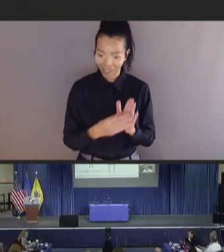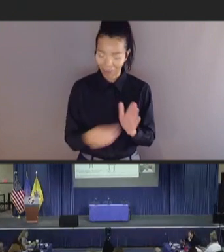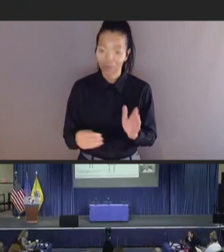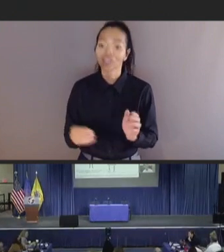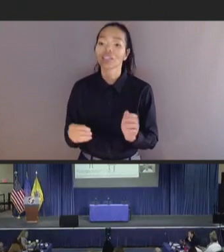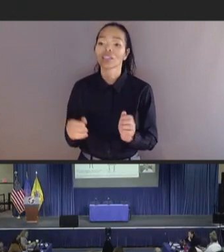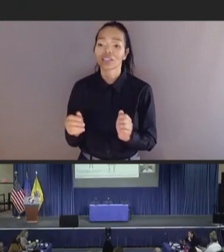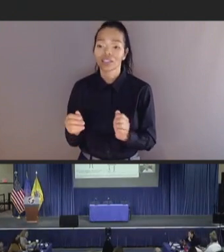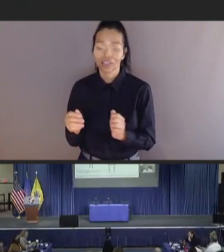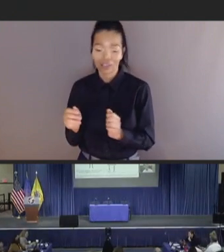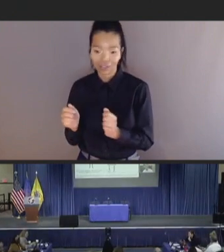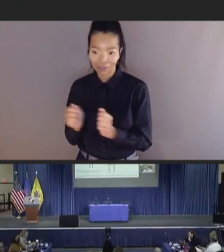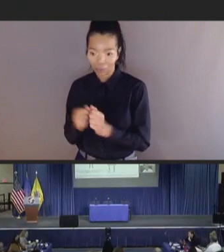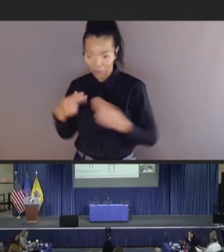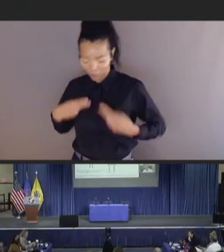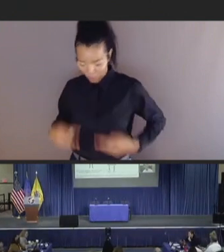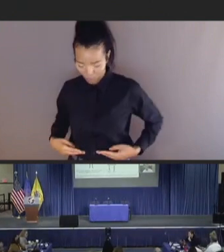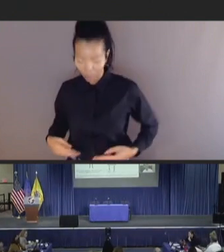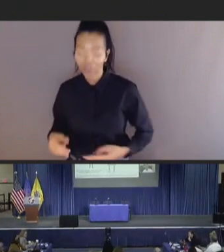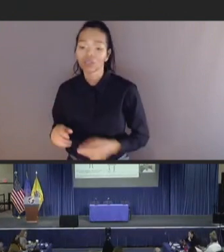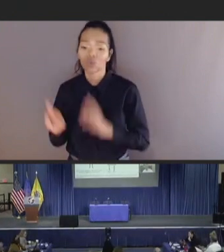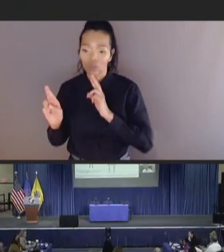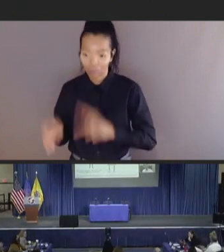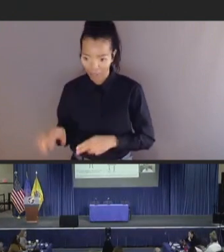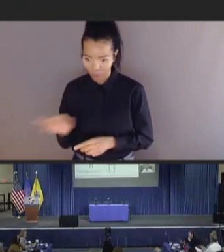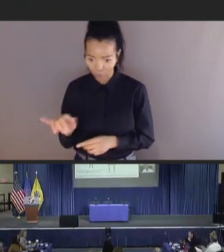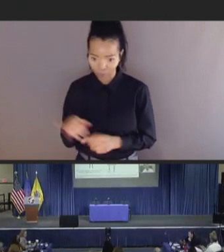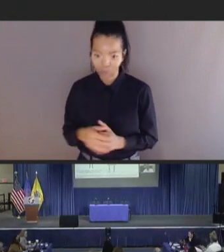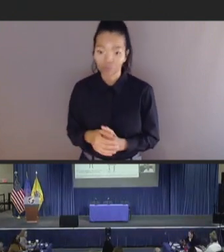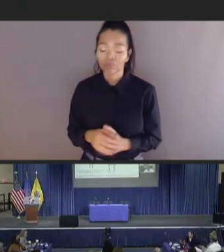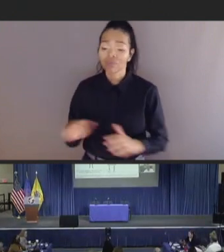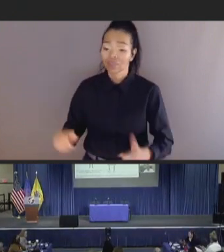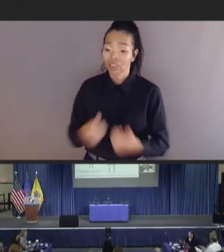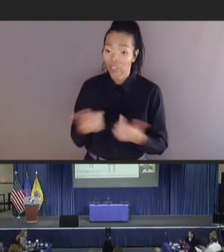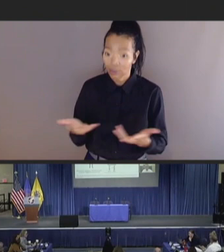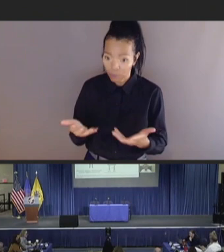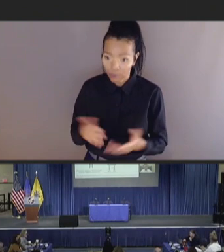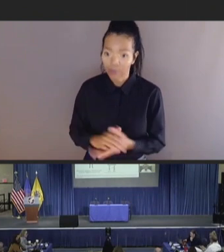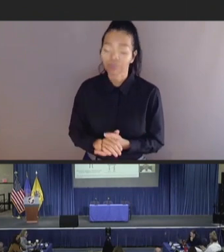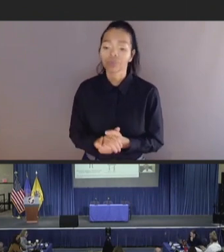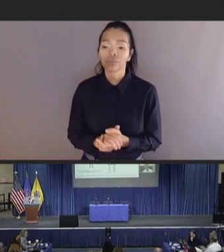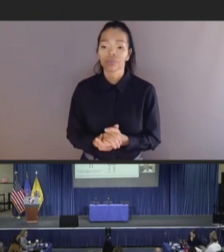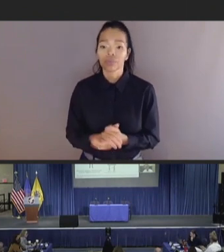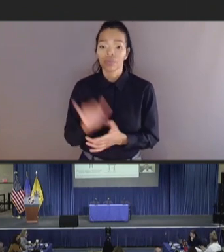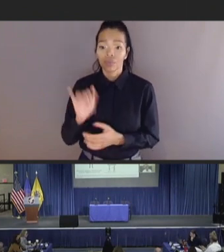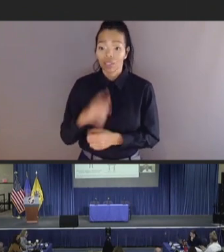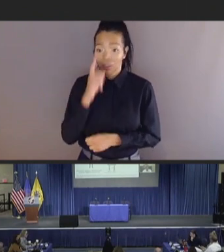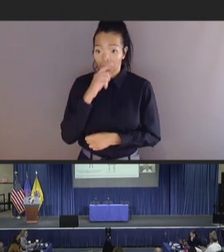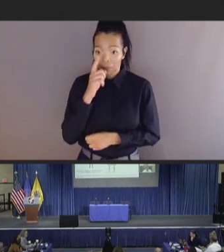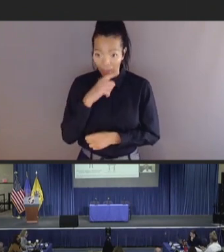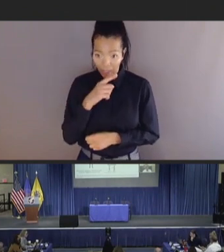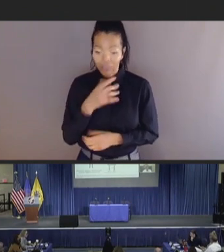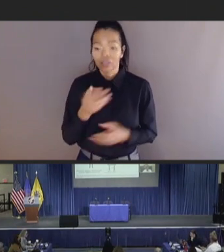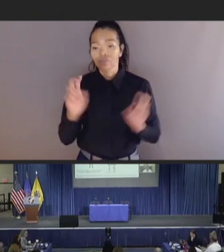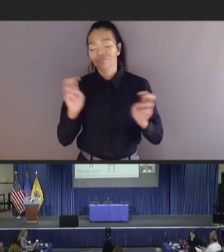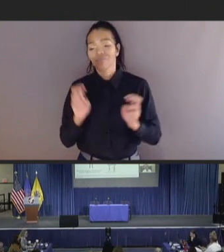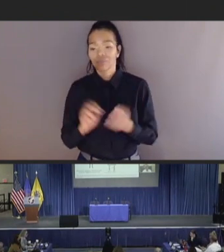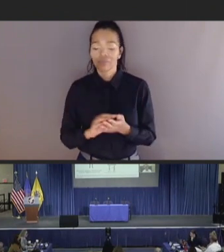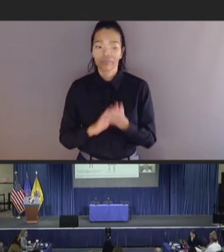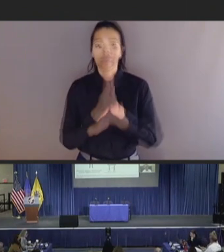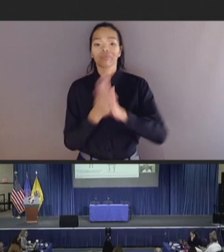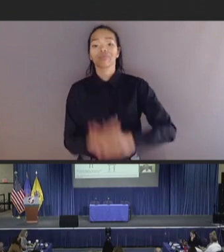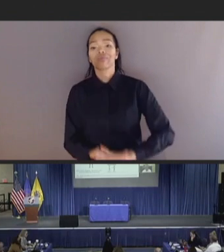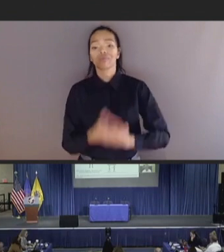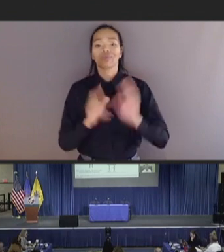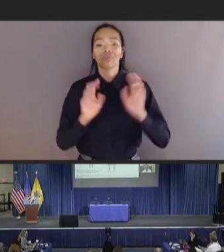have put into humans. So what was the challenge here? I mean, the challenge is that these mice are humanized. And what I mean by